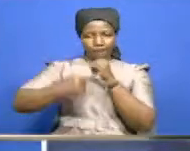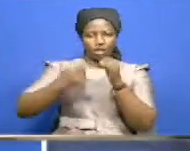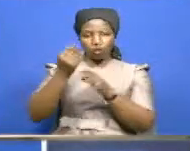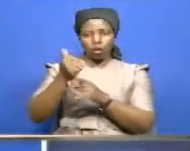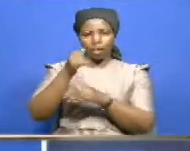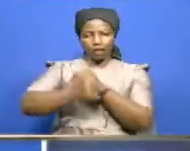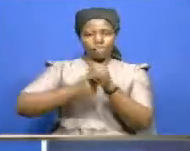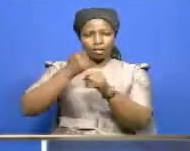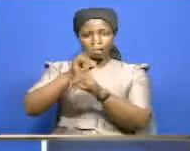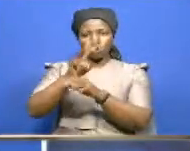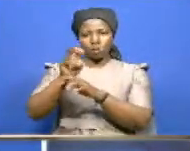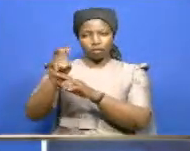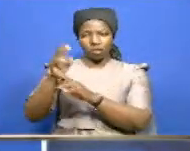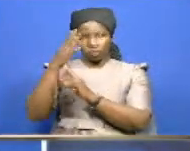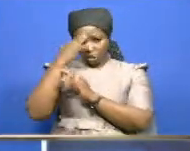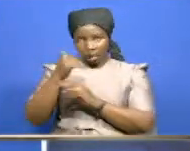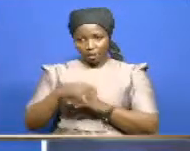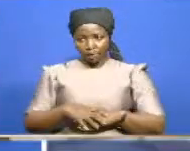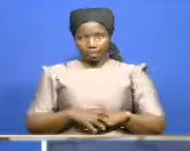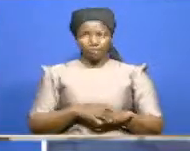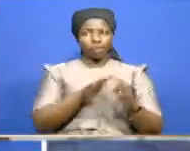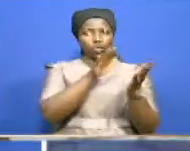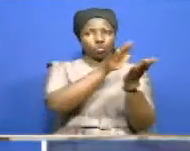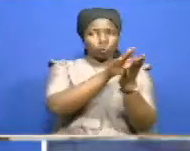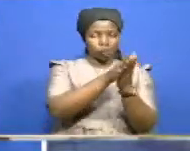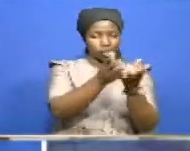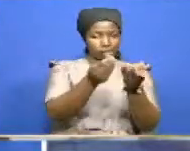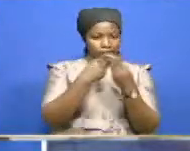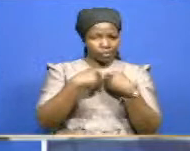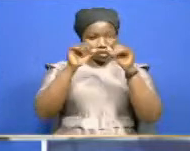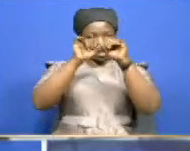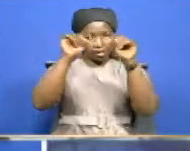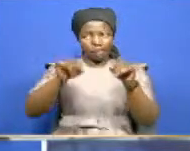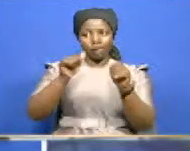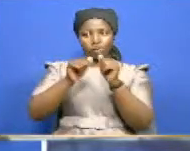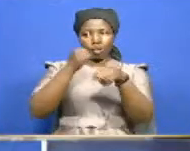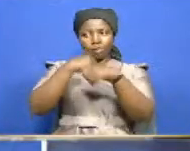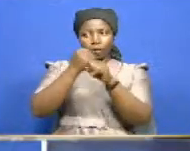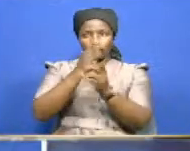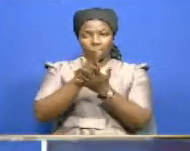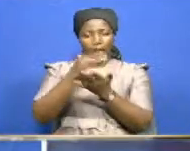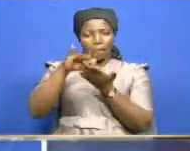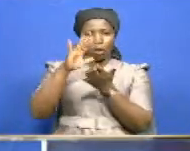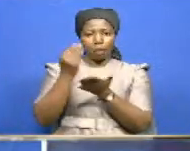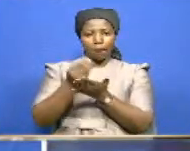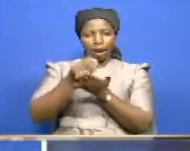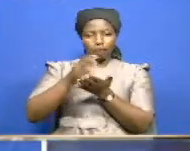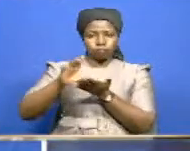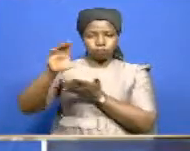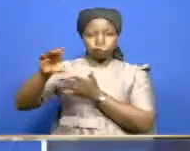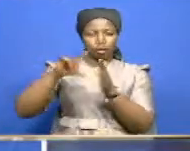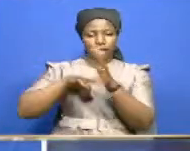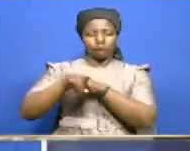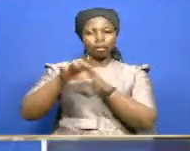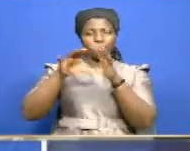buoyed by unveiling of the warehouse receipt system that will see more liquidity injected in the agriculture sector.